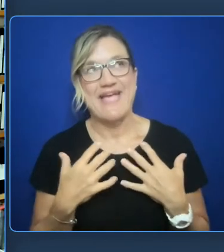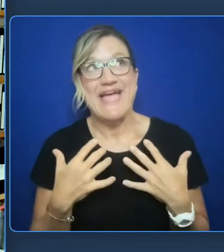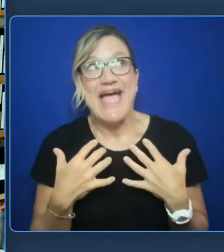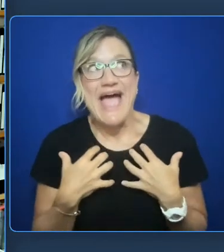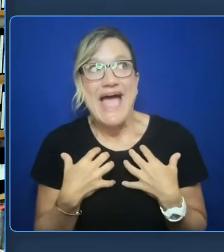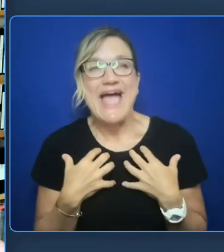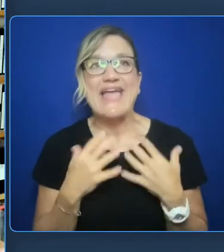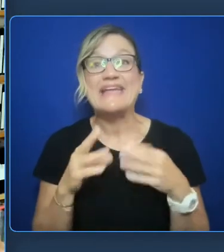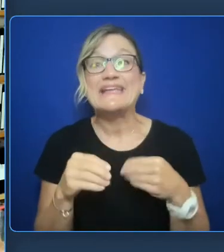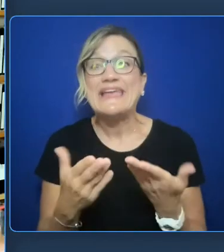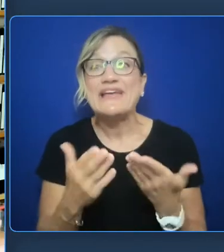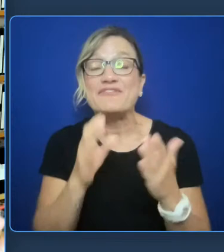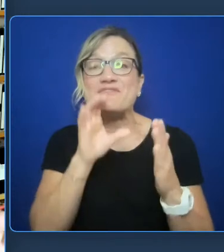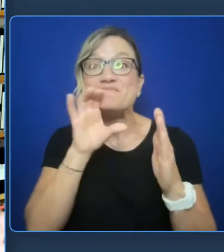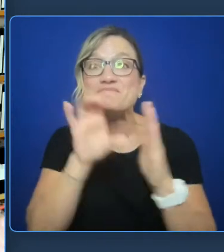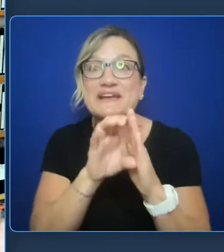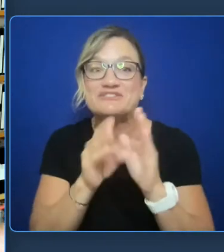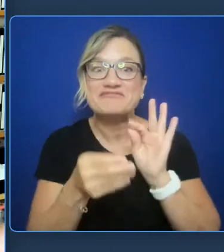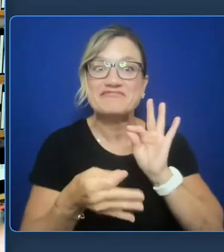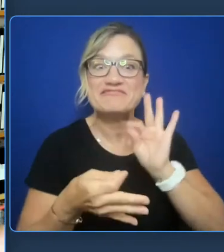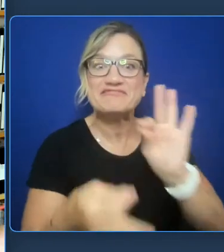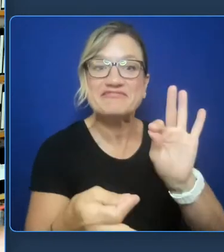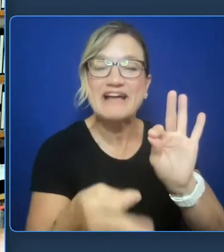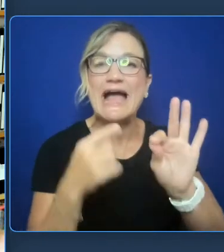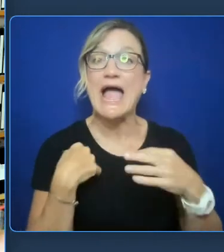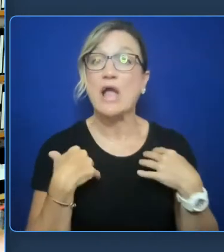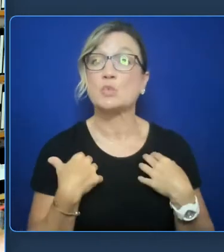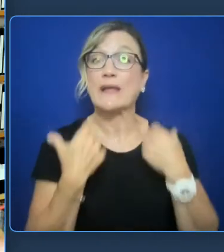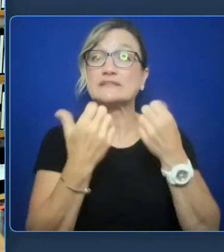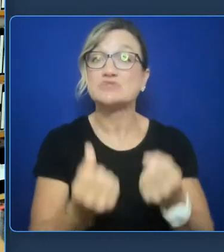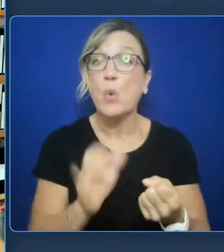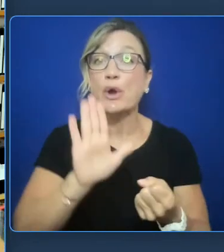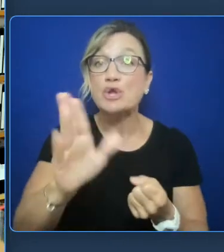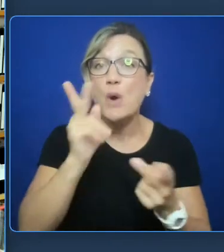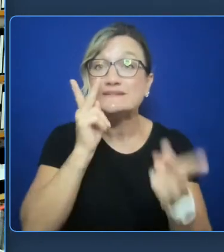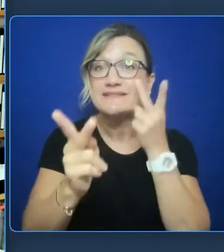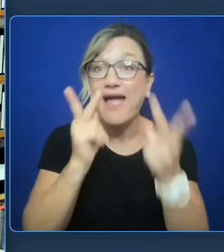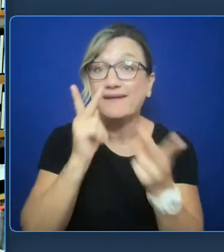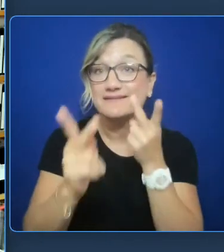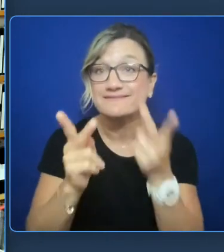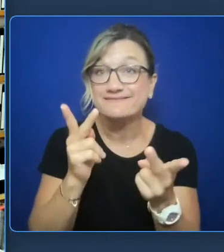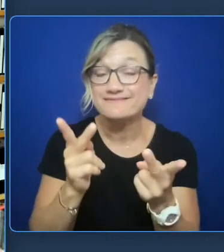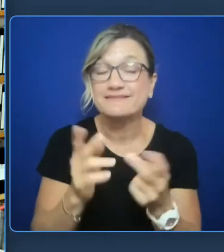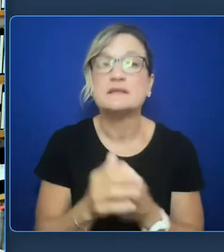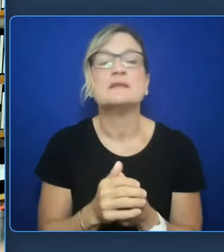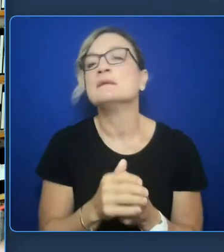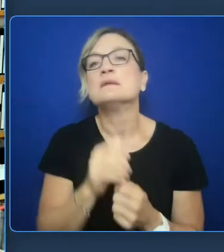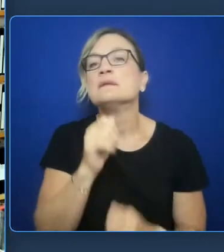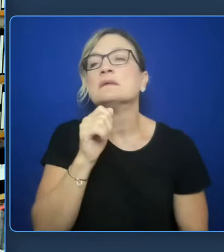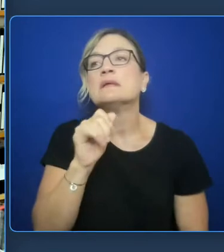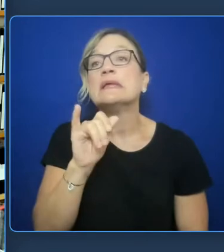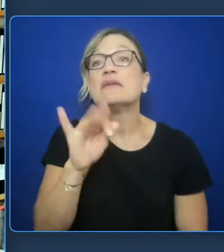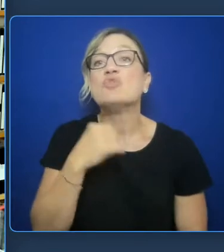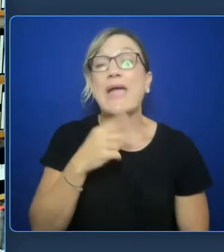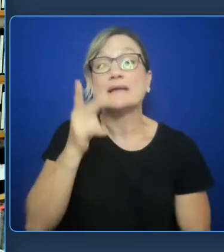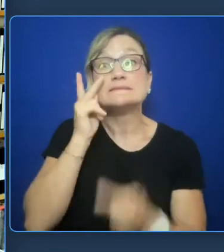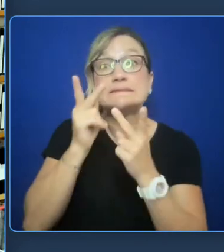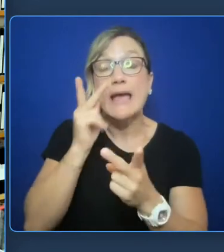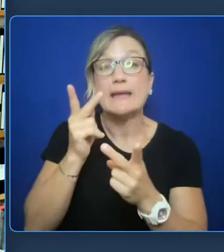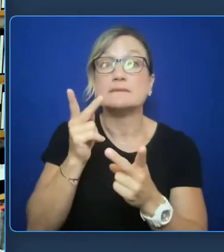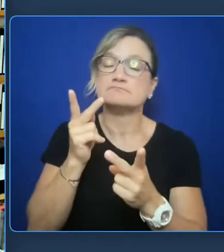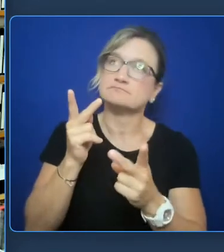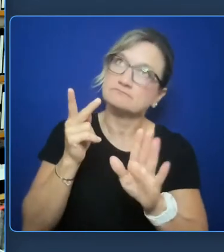I give sight. I restore sight to everybody who's listening here. Not because if you had sight to begin